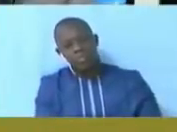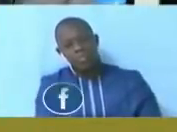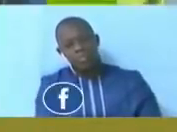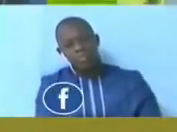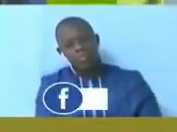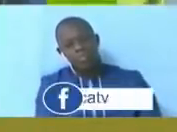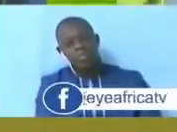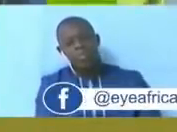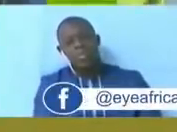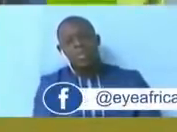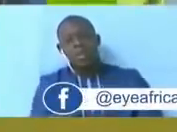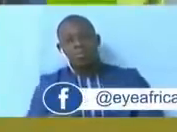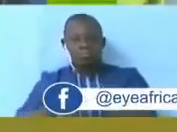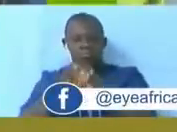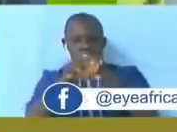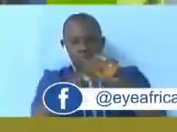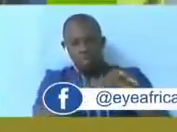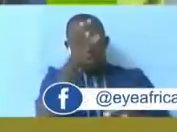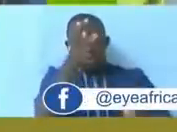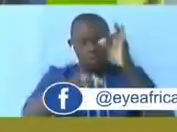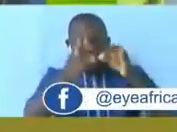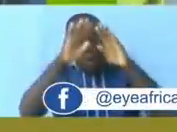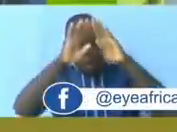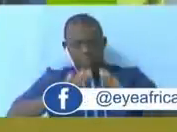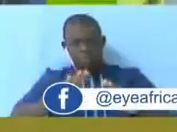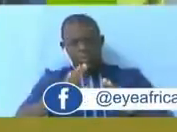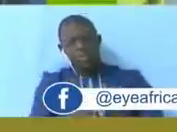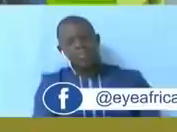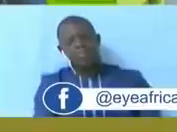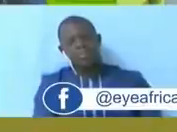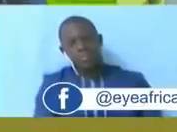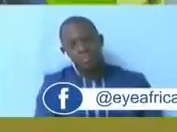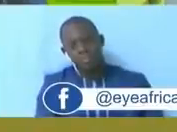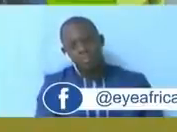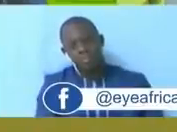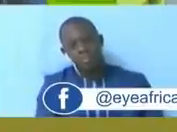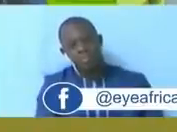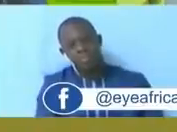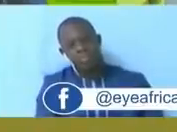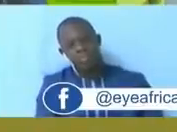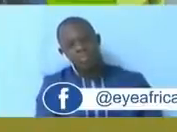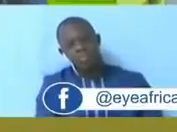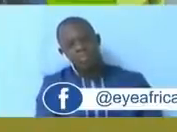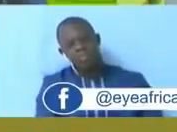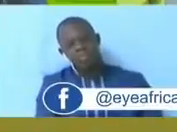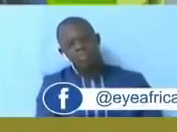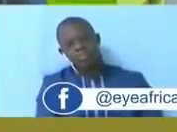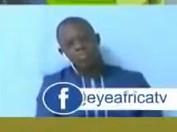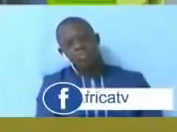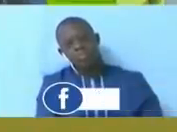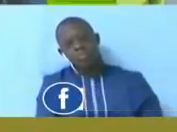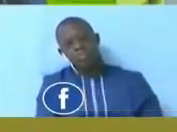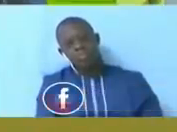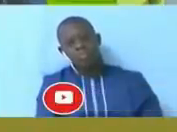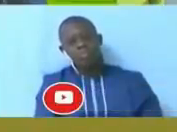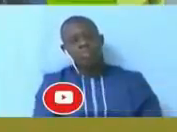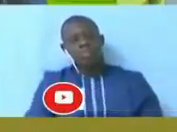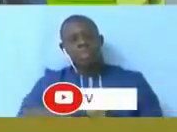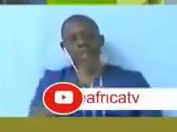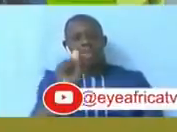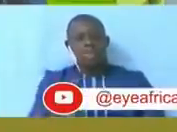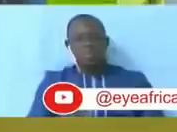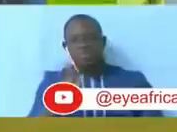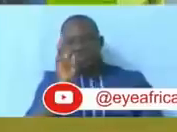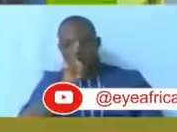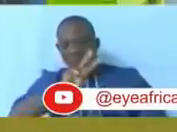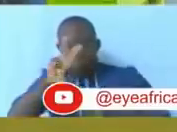So they brought him to court. And false witnesses to give false